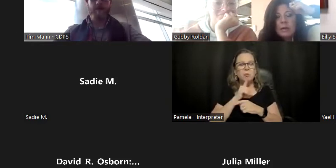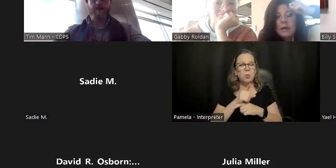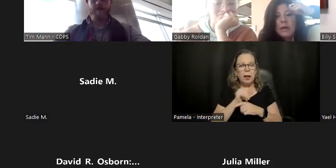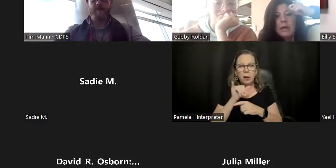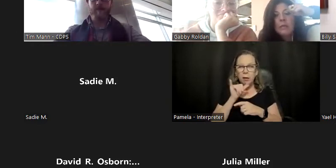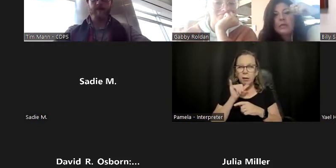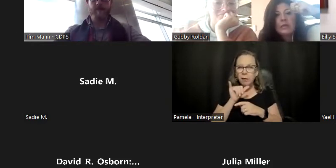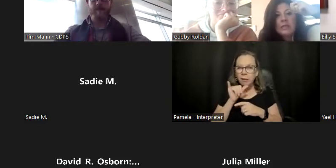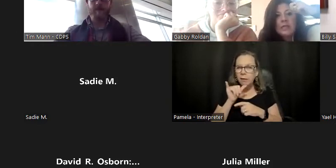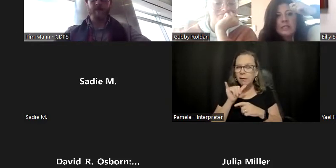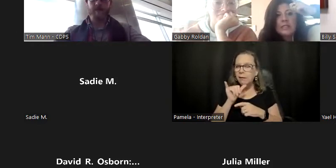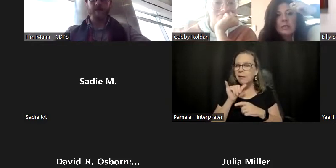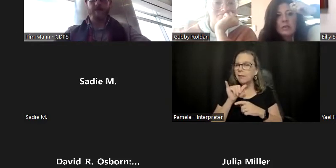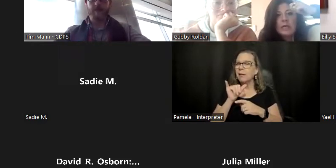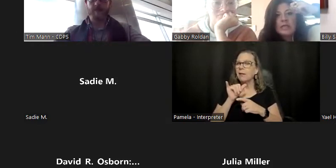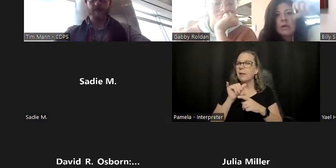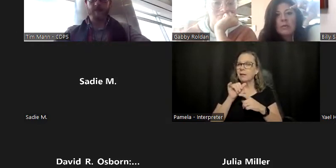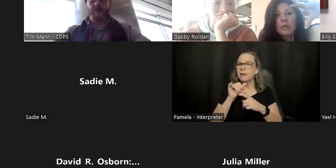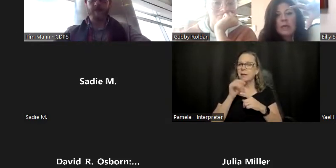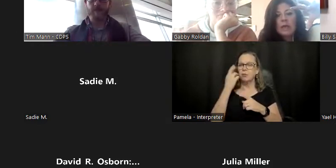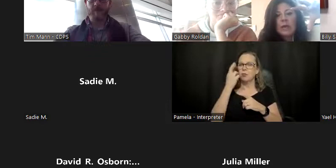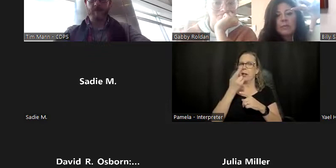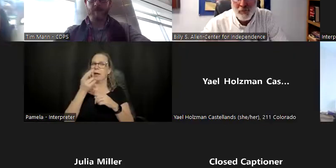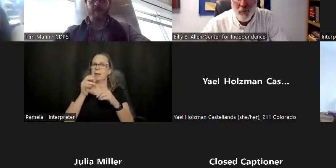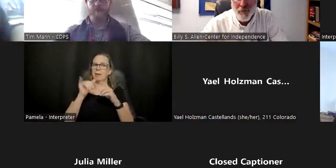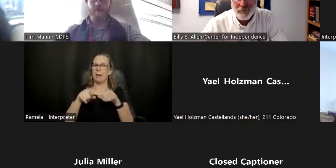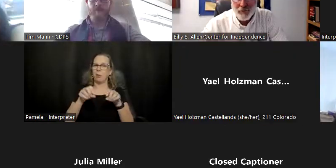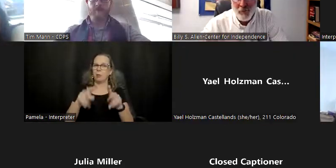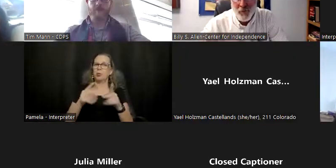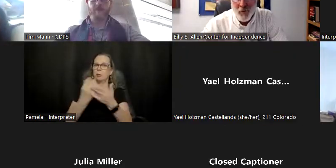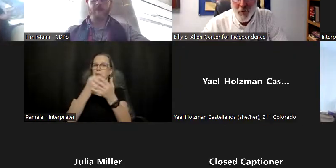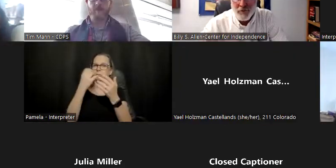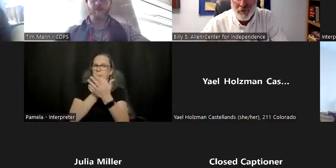eye-opening opportunity that just really has helped me